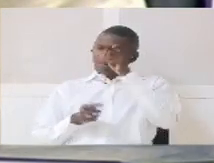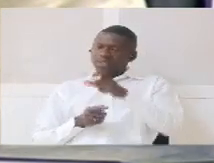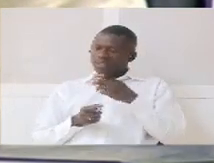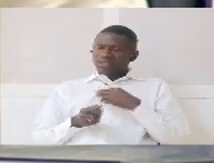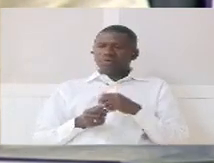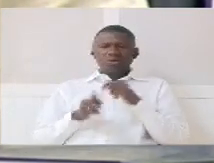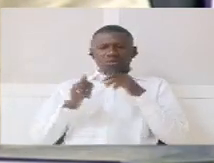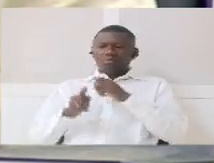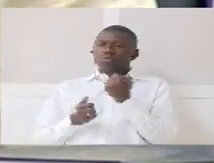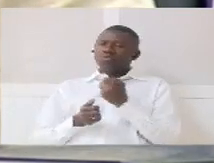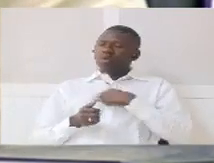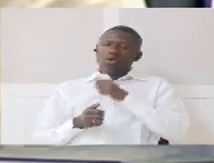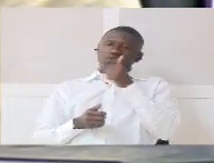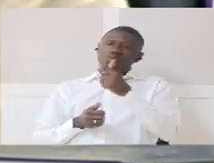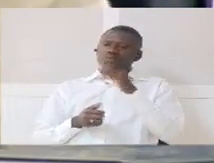We are all good Muslims and good